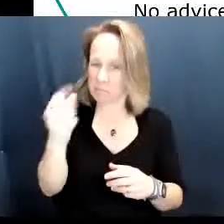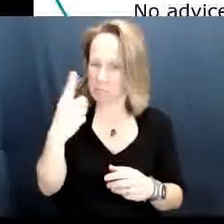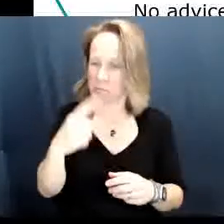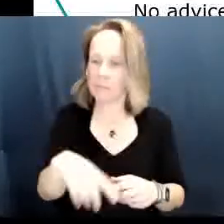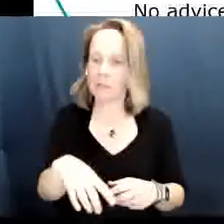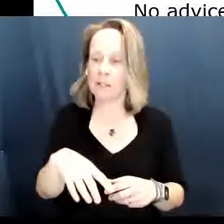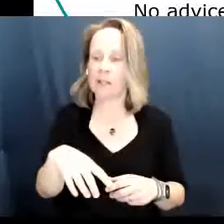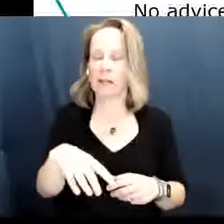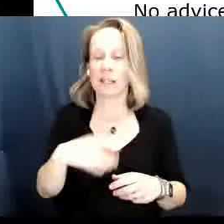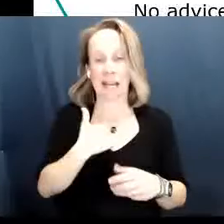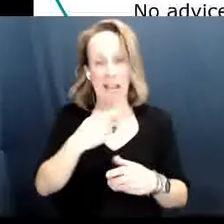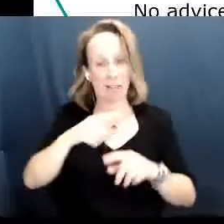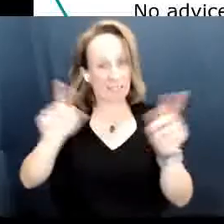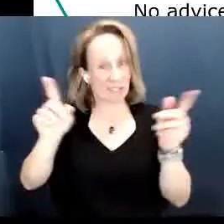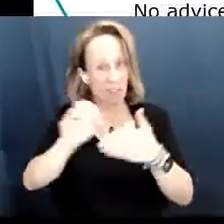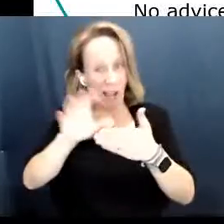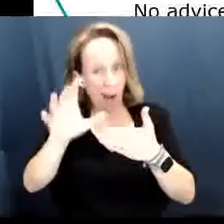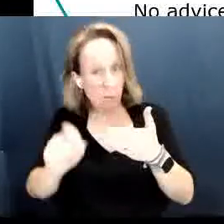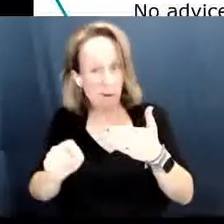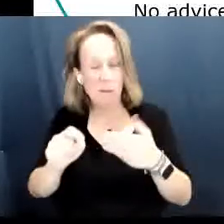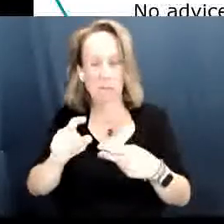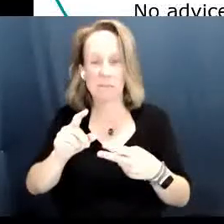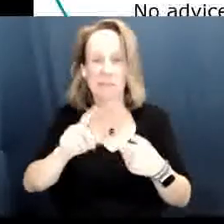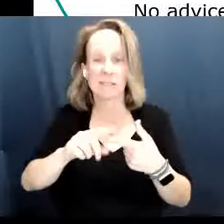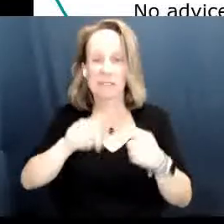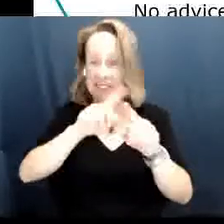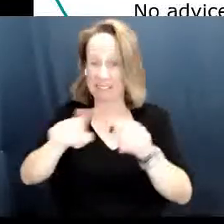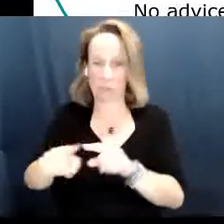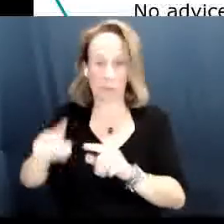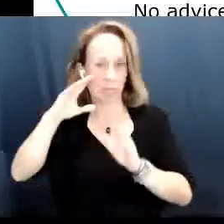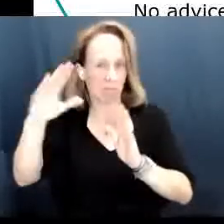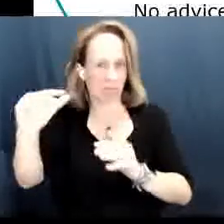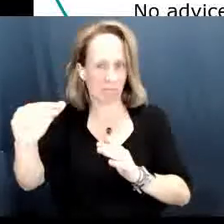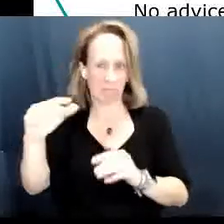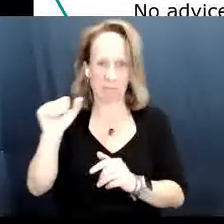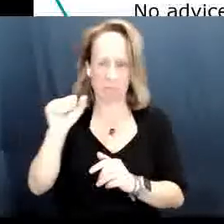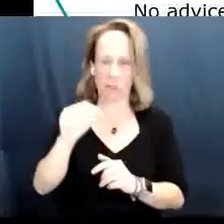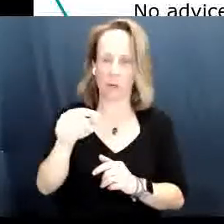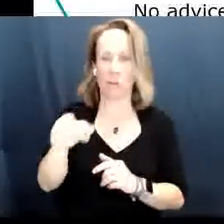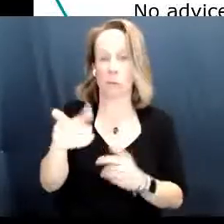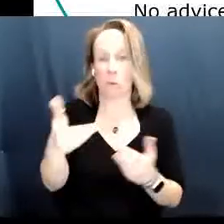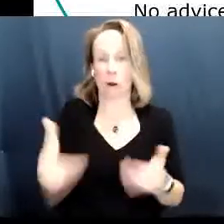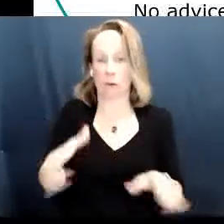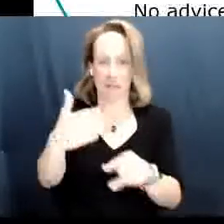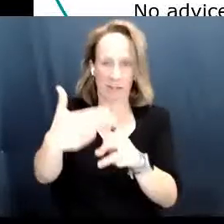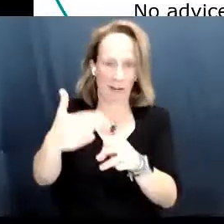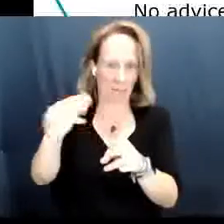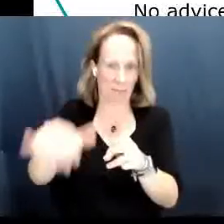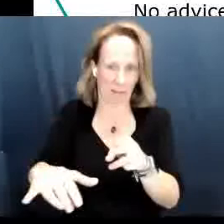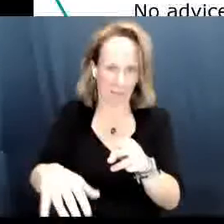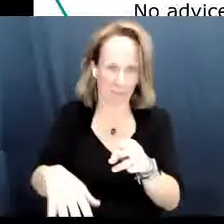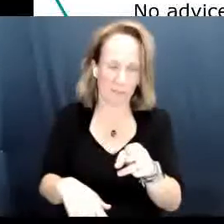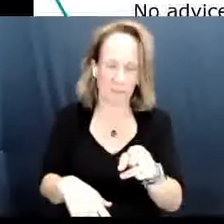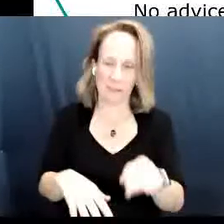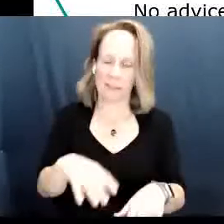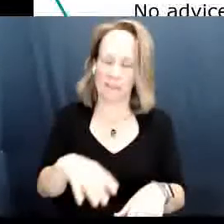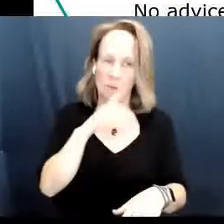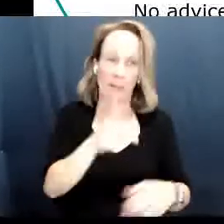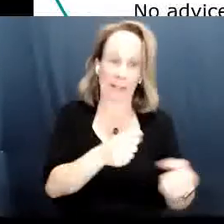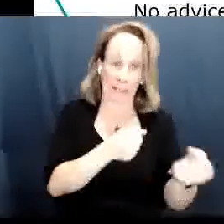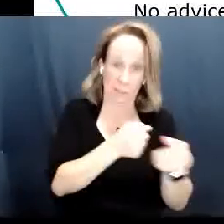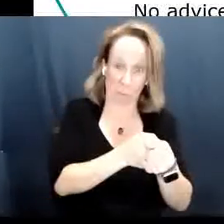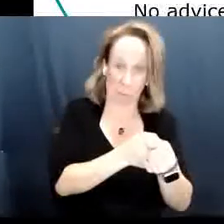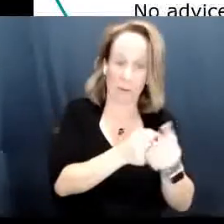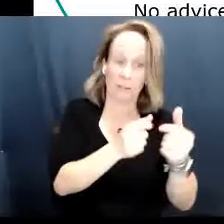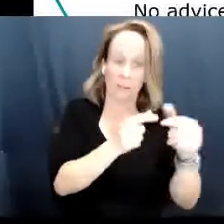different outcomes and expectations. So you all already named that support groups can really be ran by